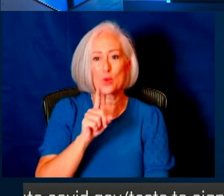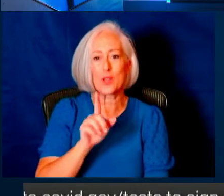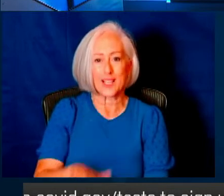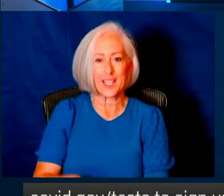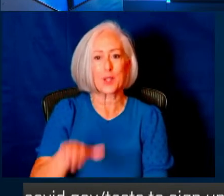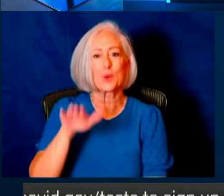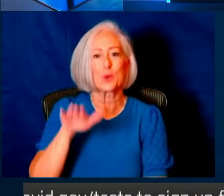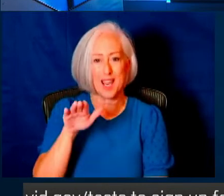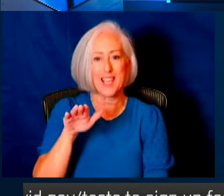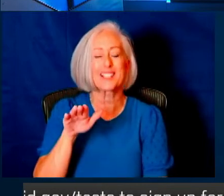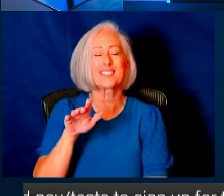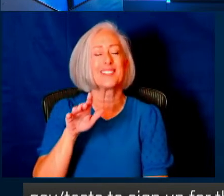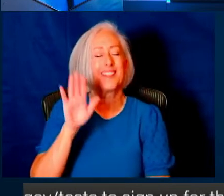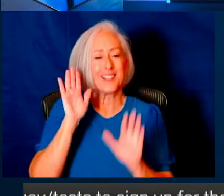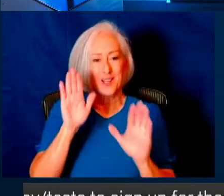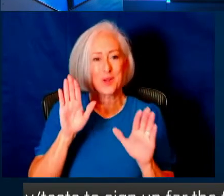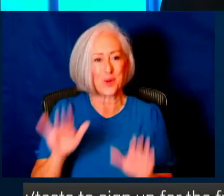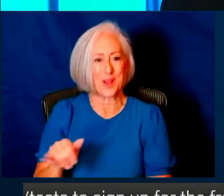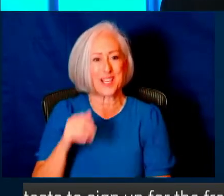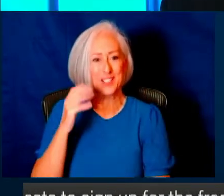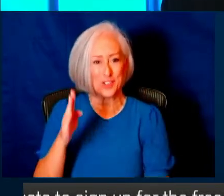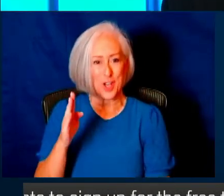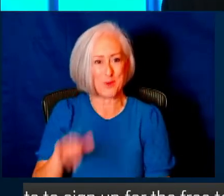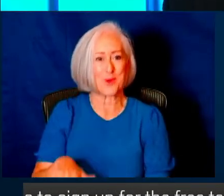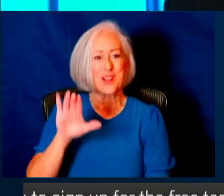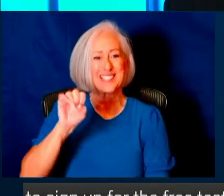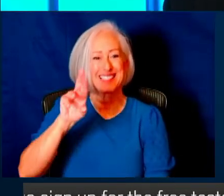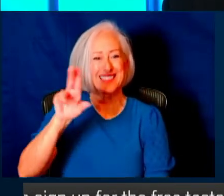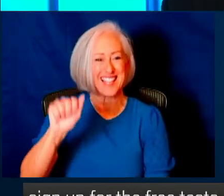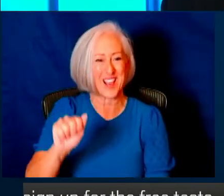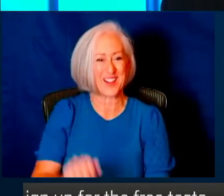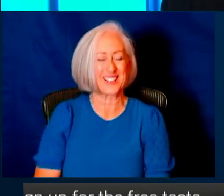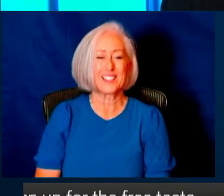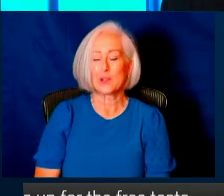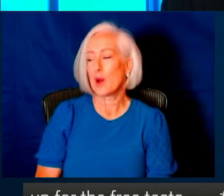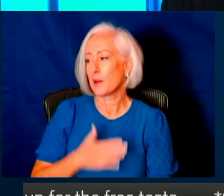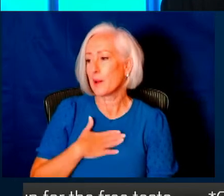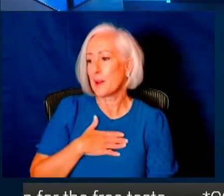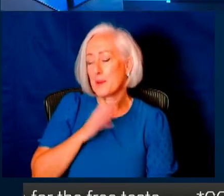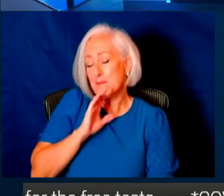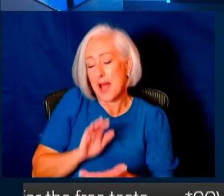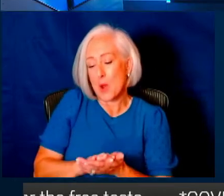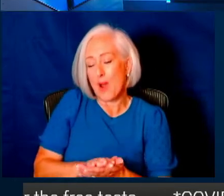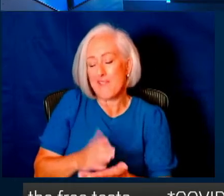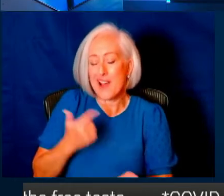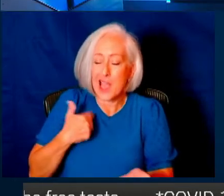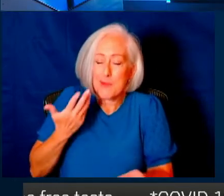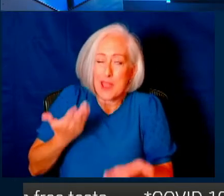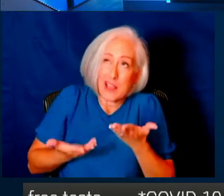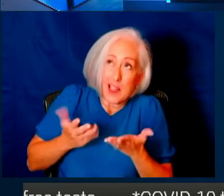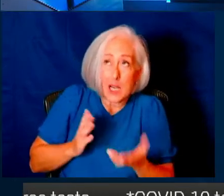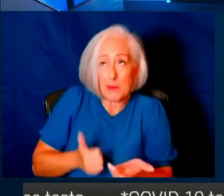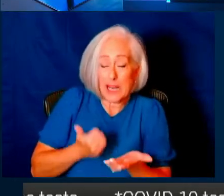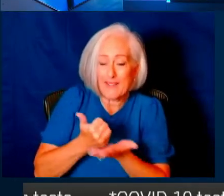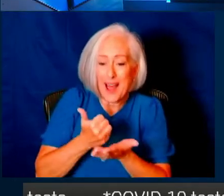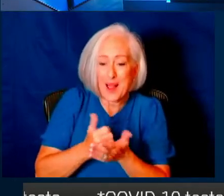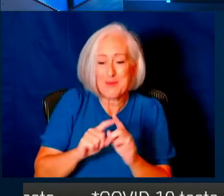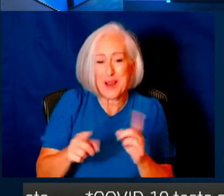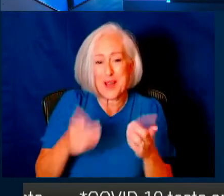Mom must have done a really good job raising her. Well, at least my wife may have. I may have been derelict, who knows? But it